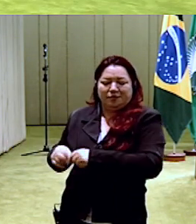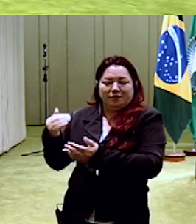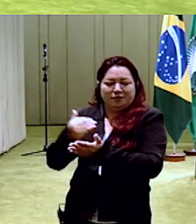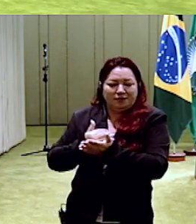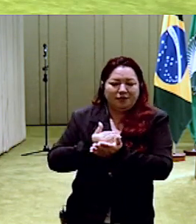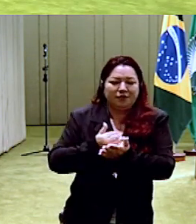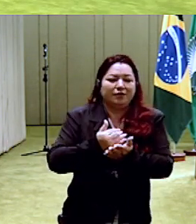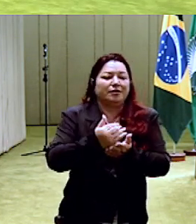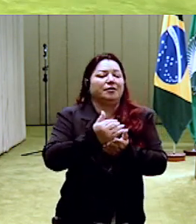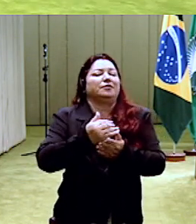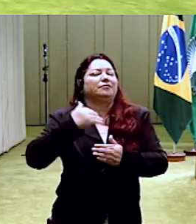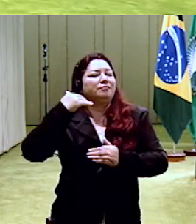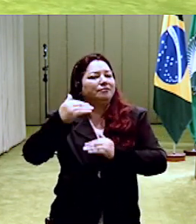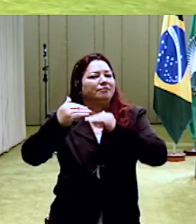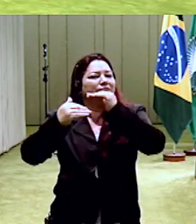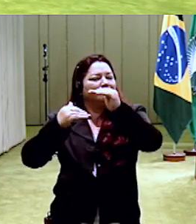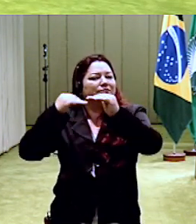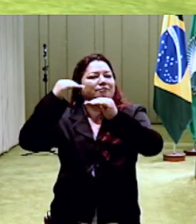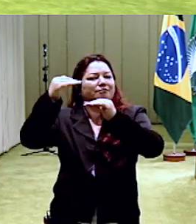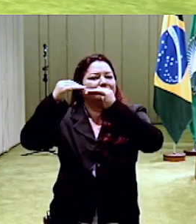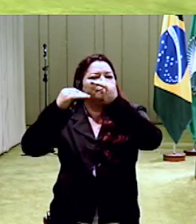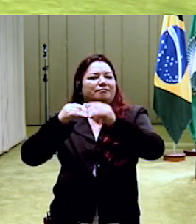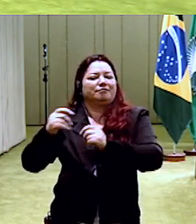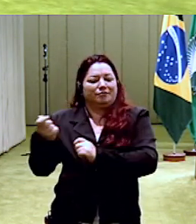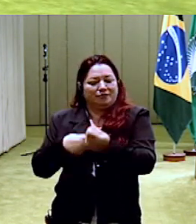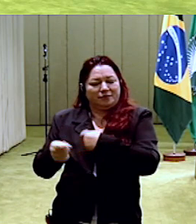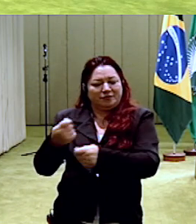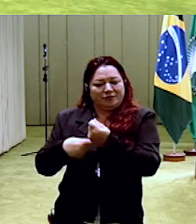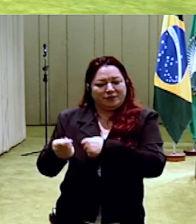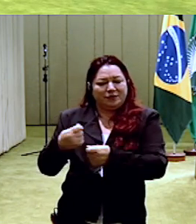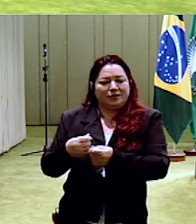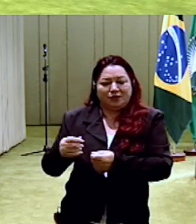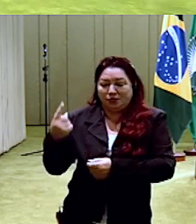journey of business, but I started with a